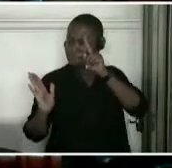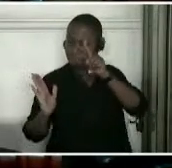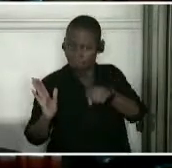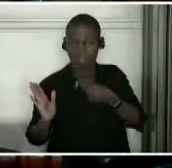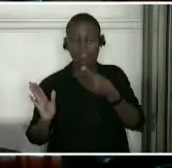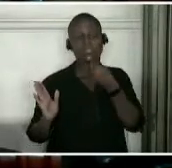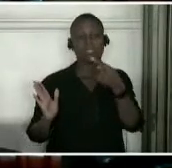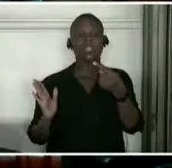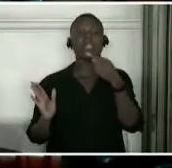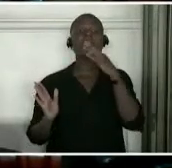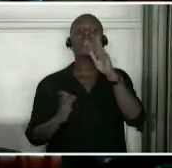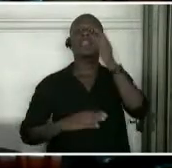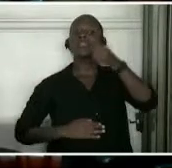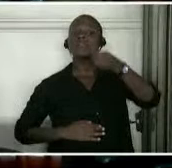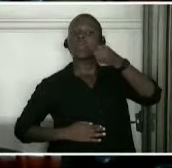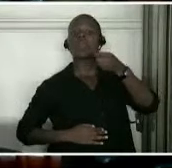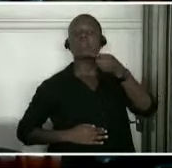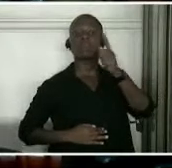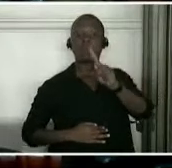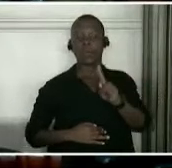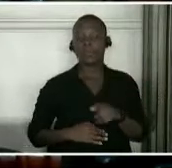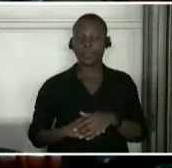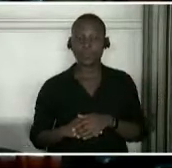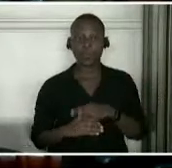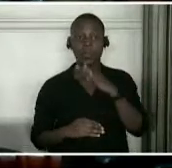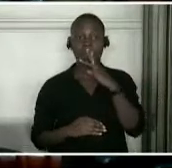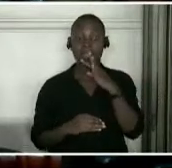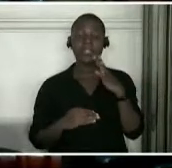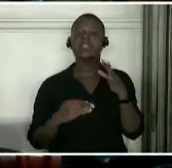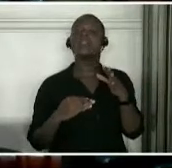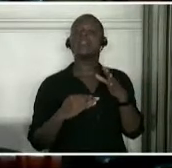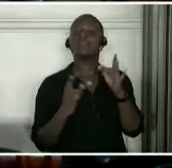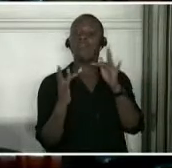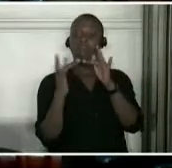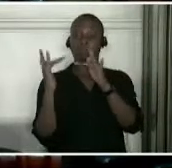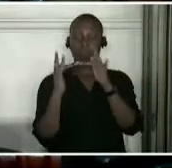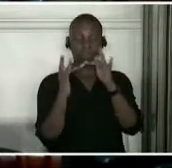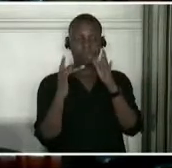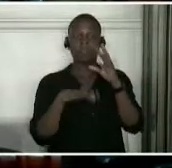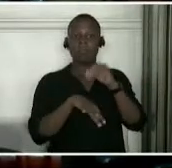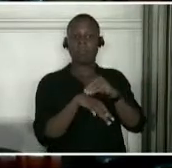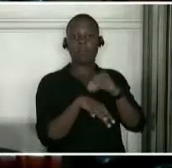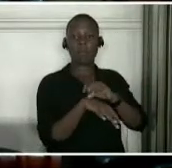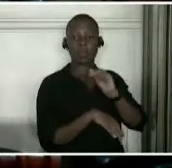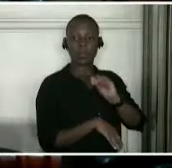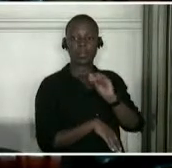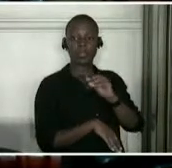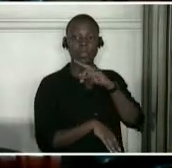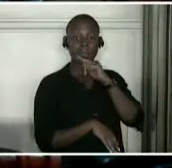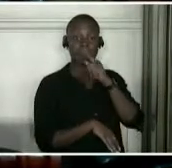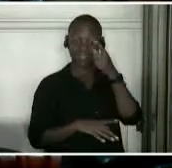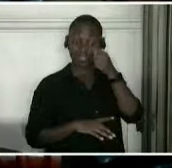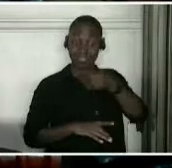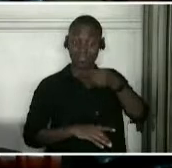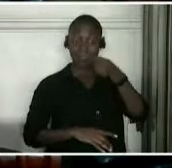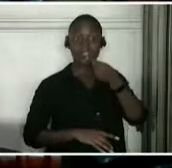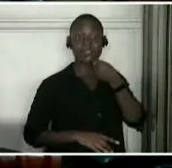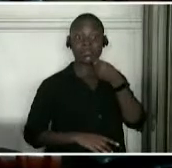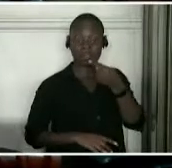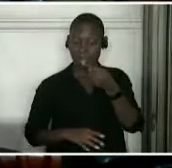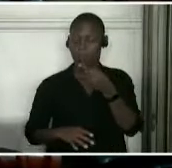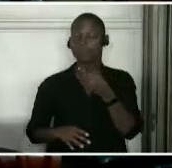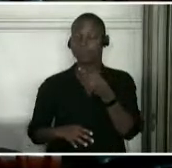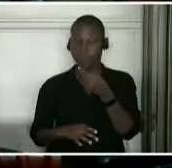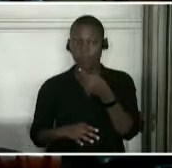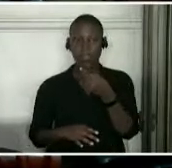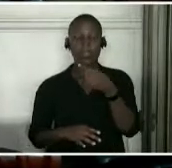of the Speaker, which relates to connectivity problems. The Speaker has ruled that the following measures will